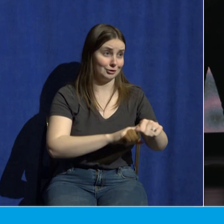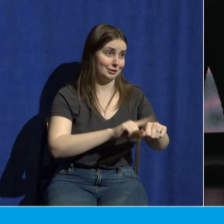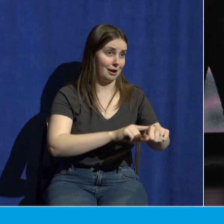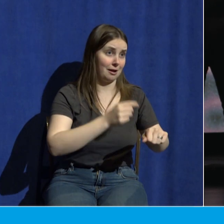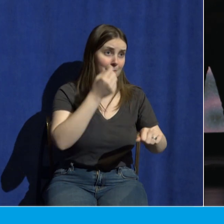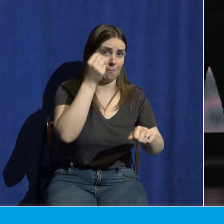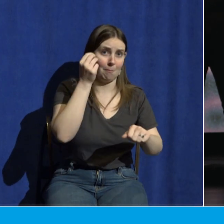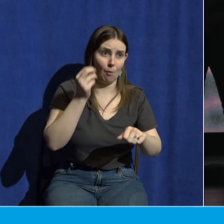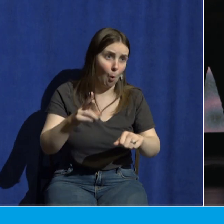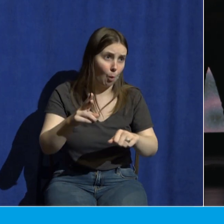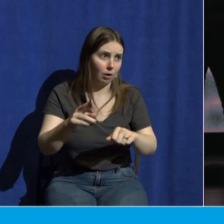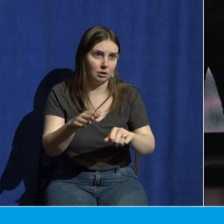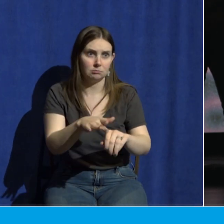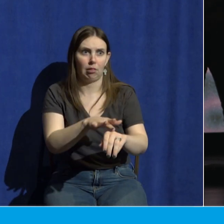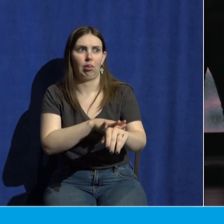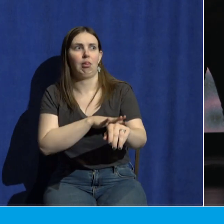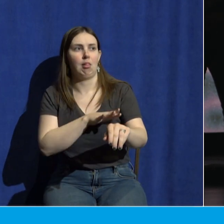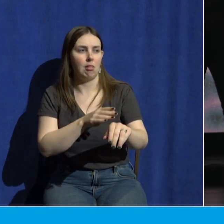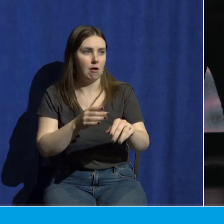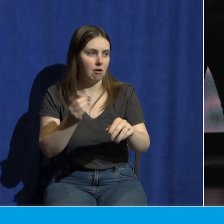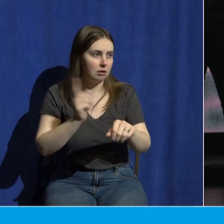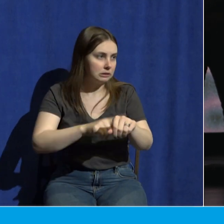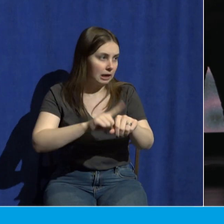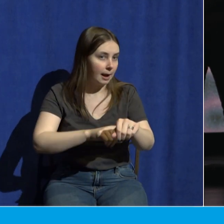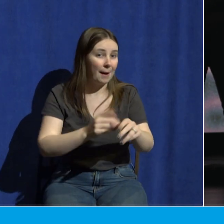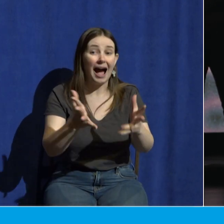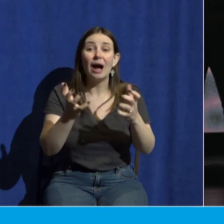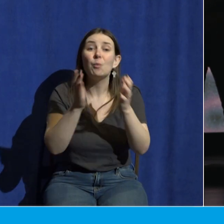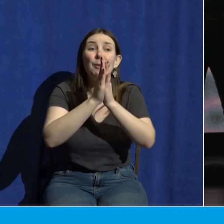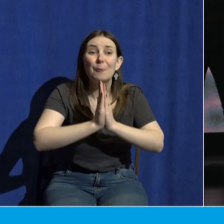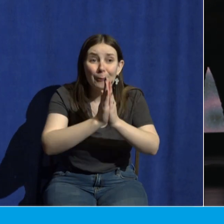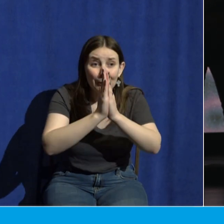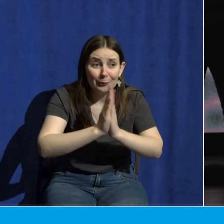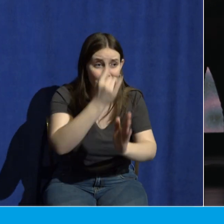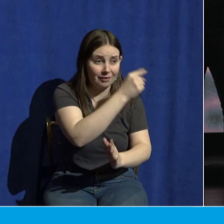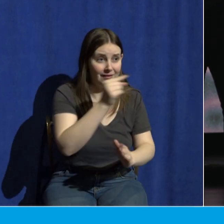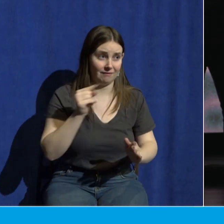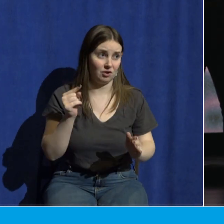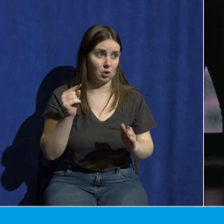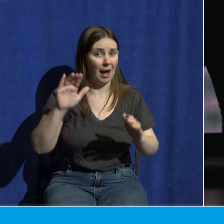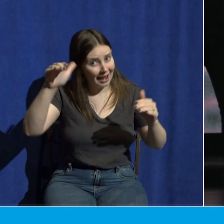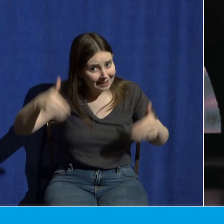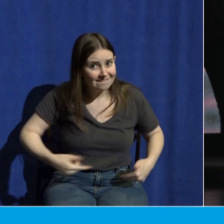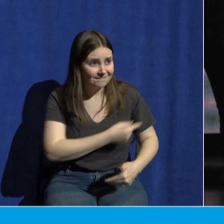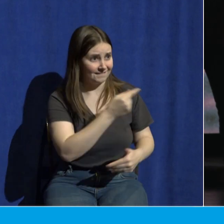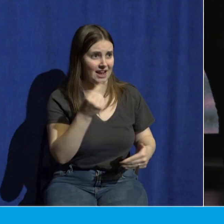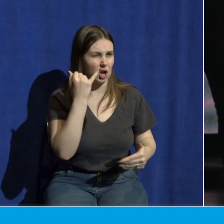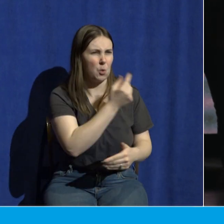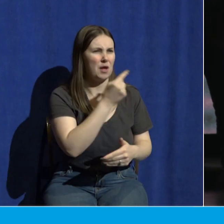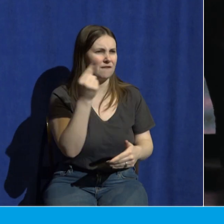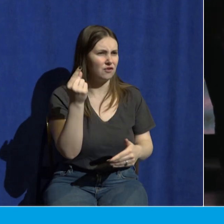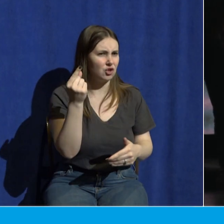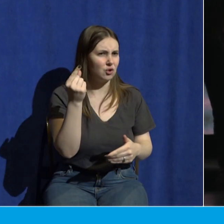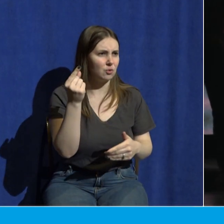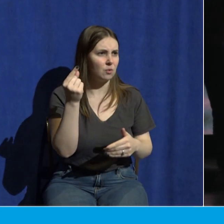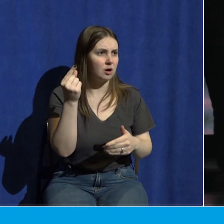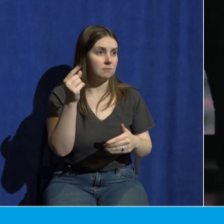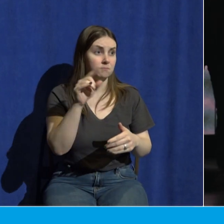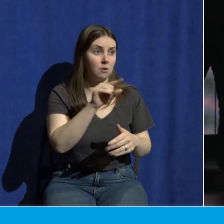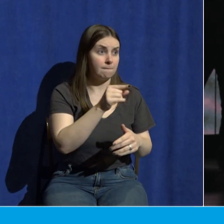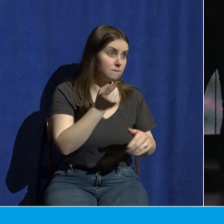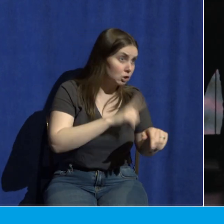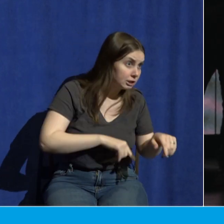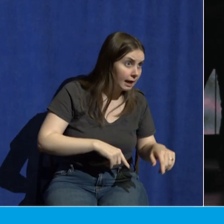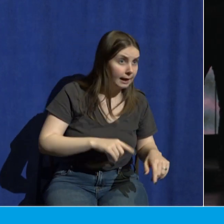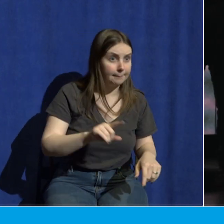eyes closed, I just want to pray over you, and I invite you, if that's you, either for the first time or for the first time in a